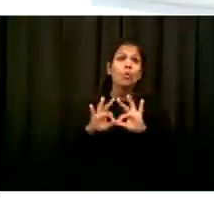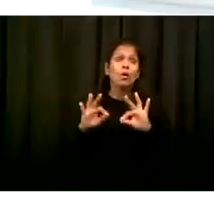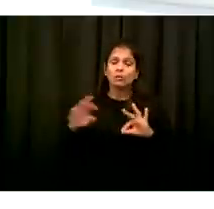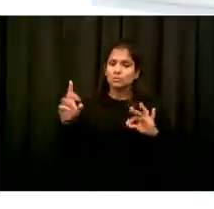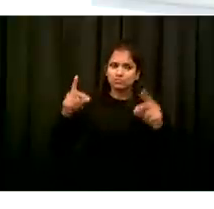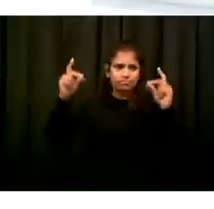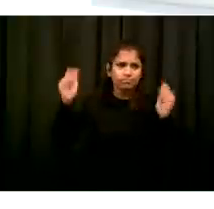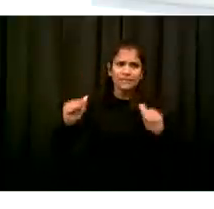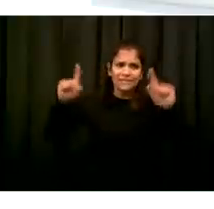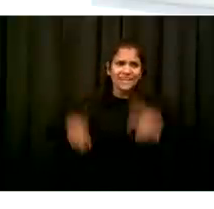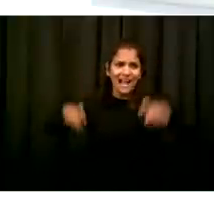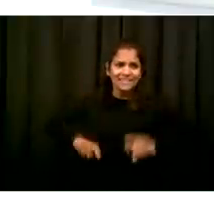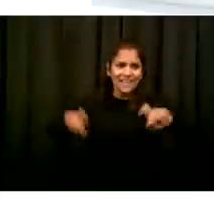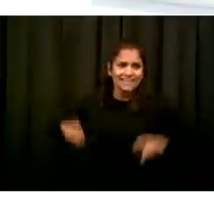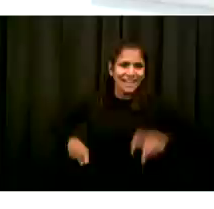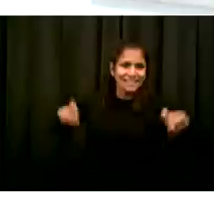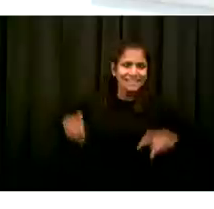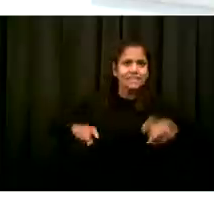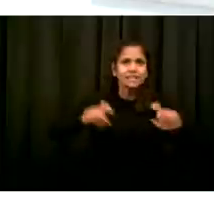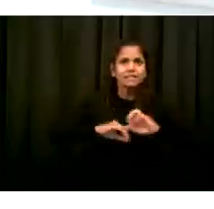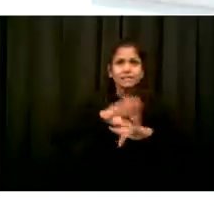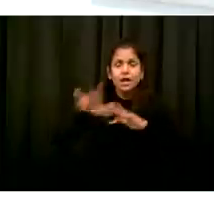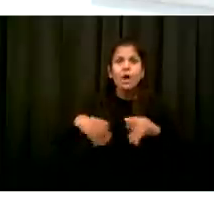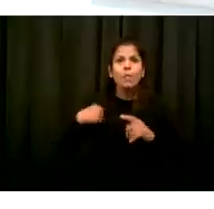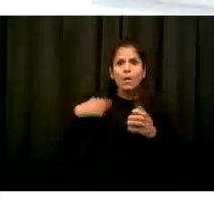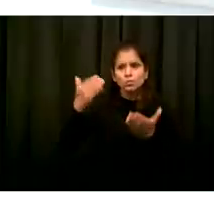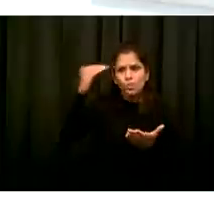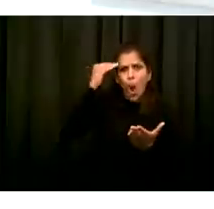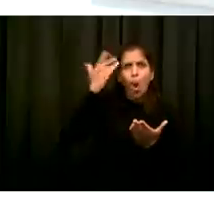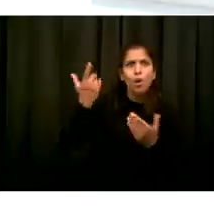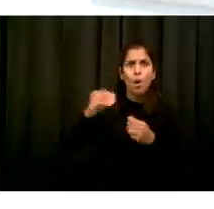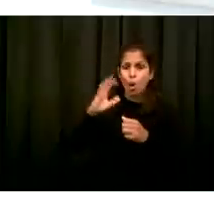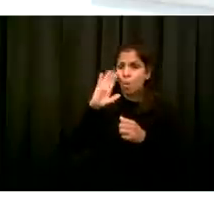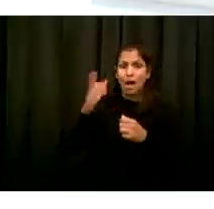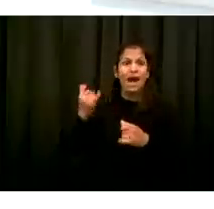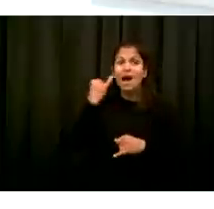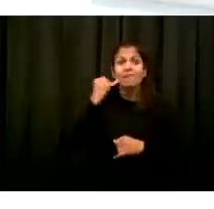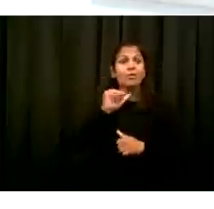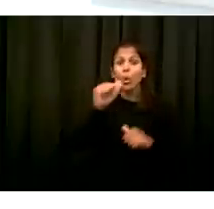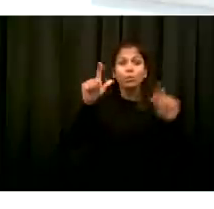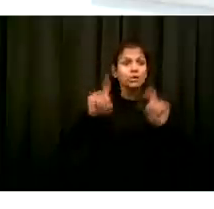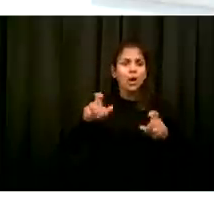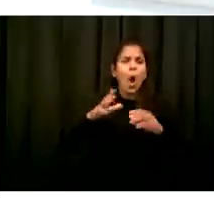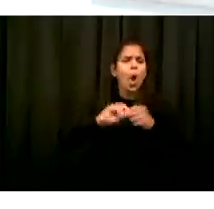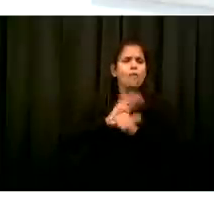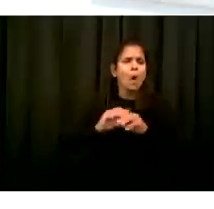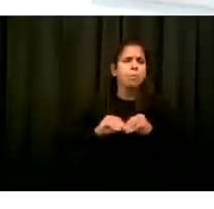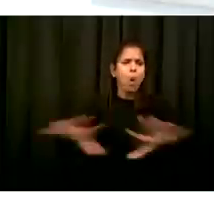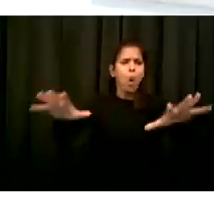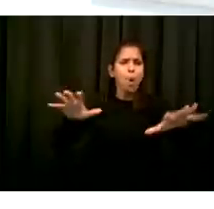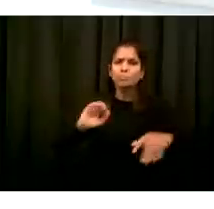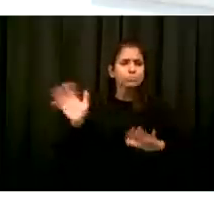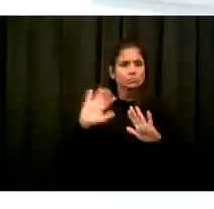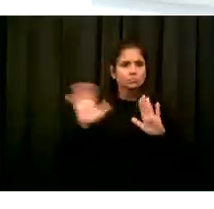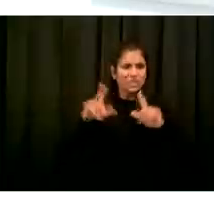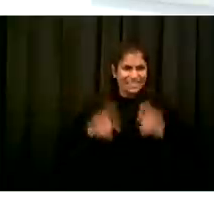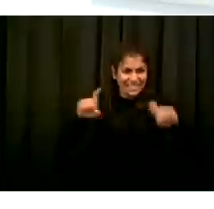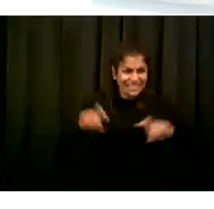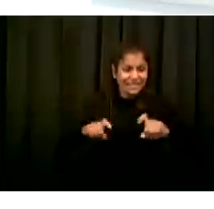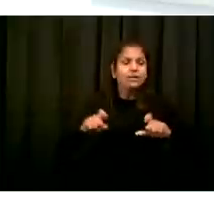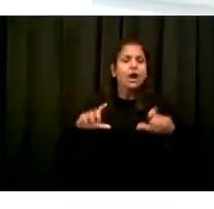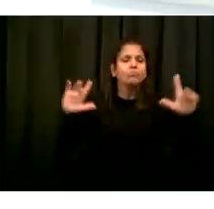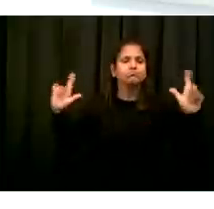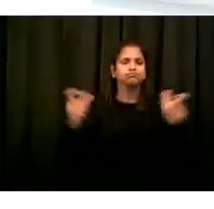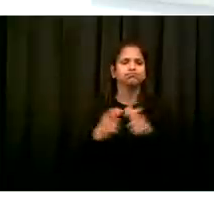formidable foe. And so the plans that we have proposed to the state are